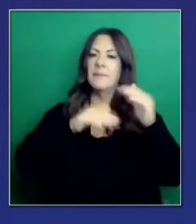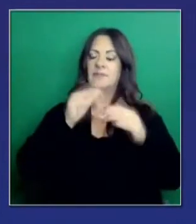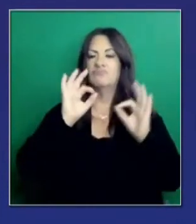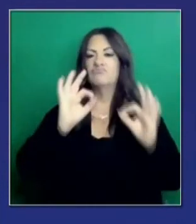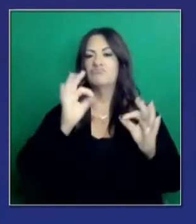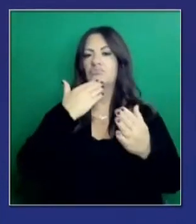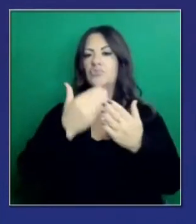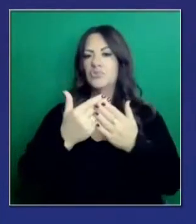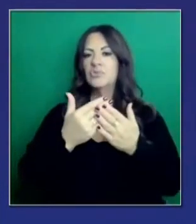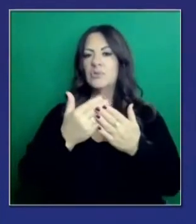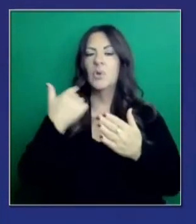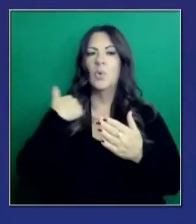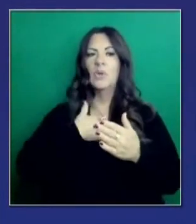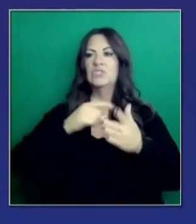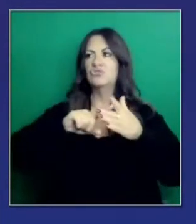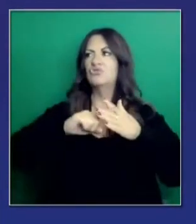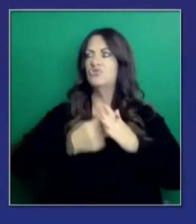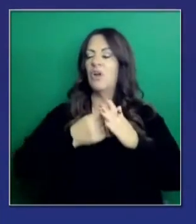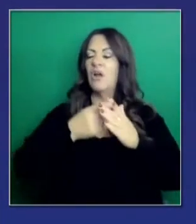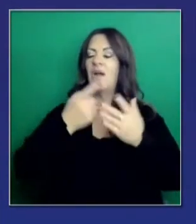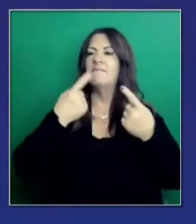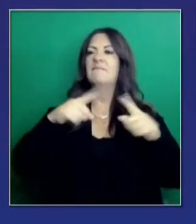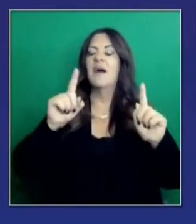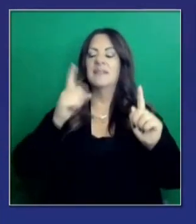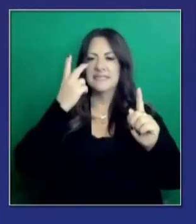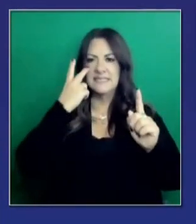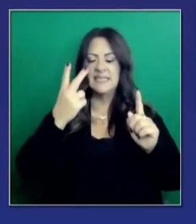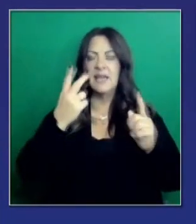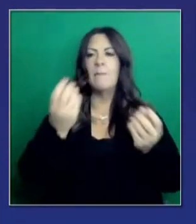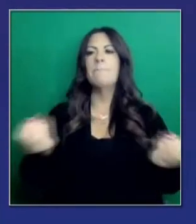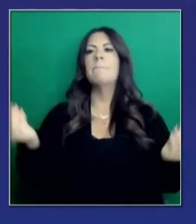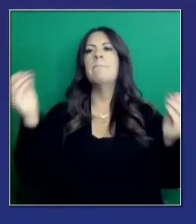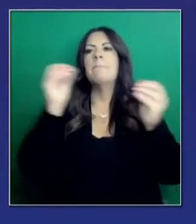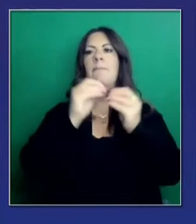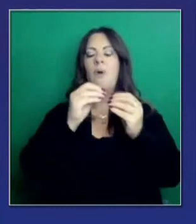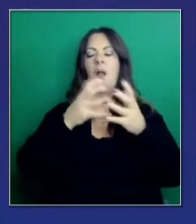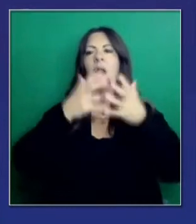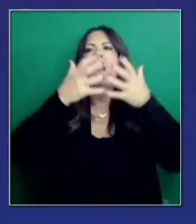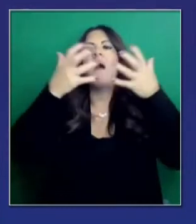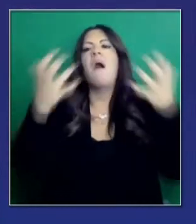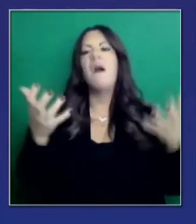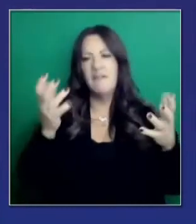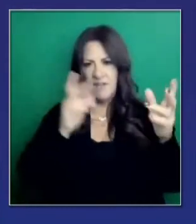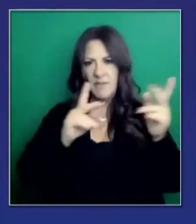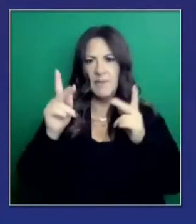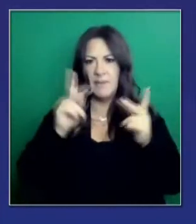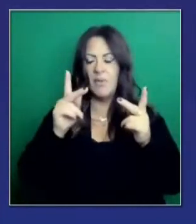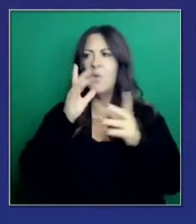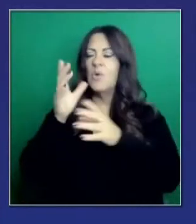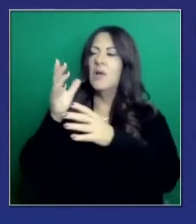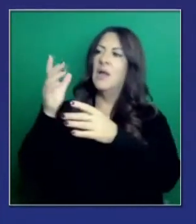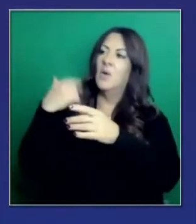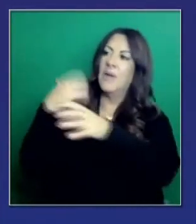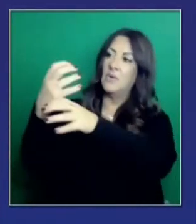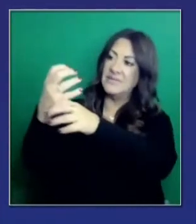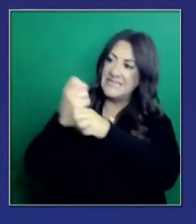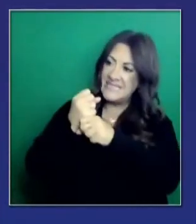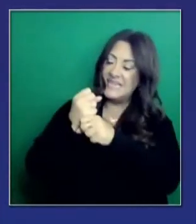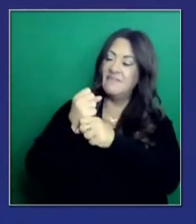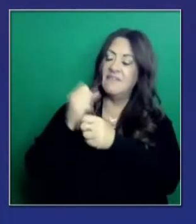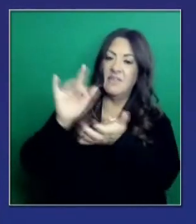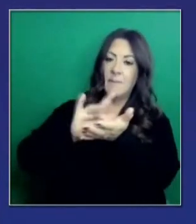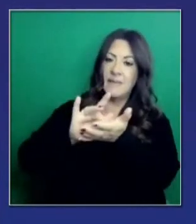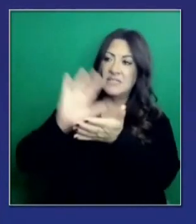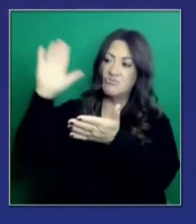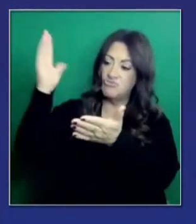we start to see substantial abundance of vaccines arriving in the state in a more consistent manner to make sure that we